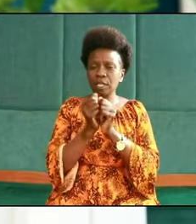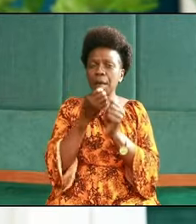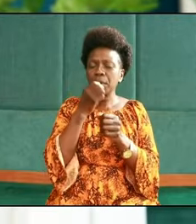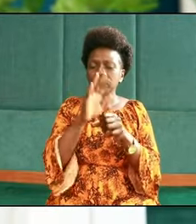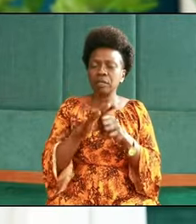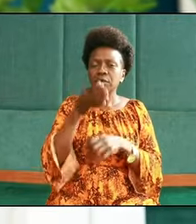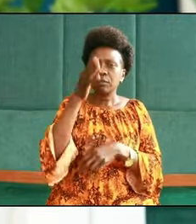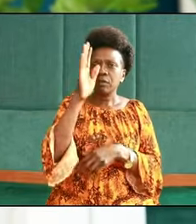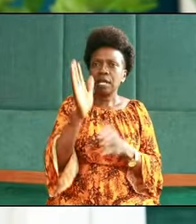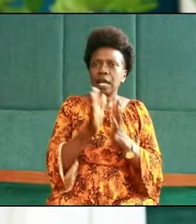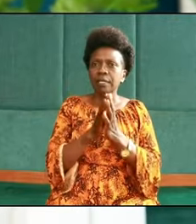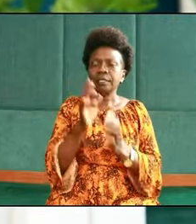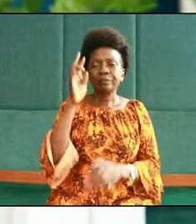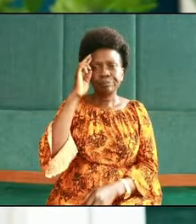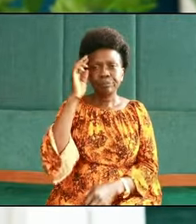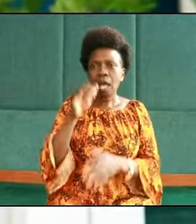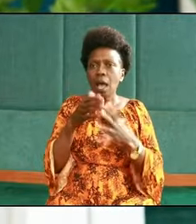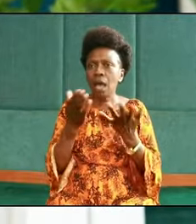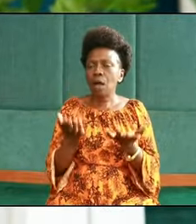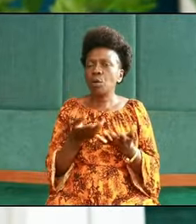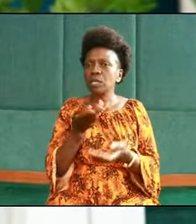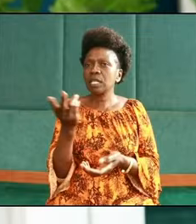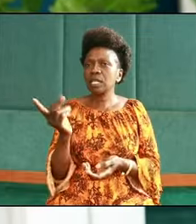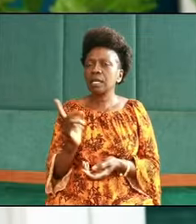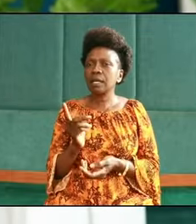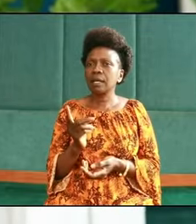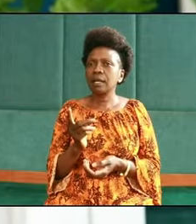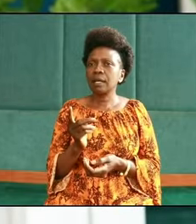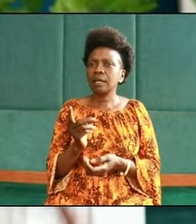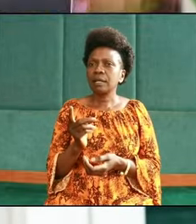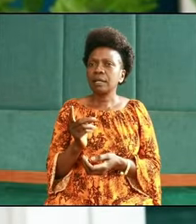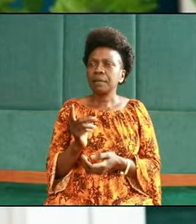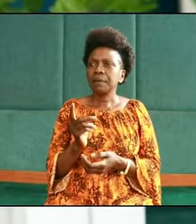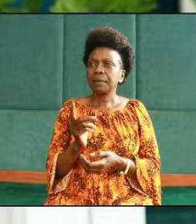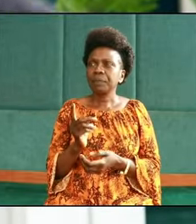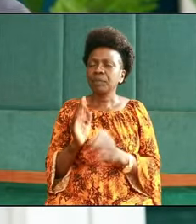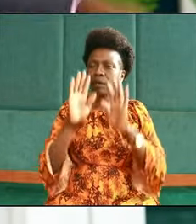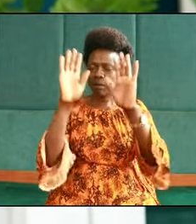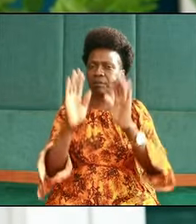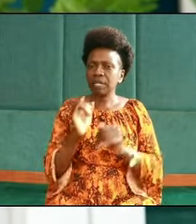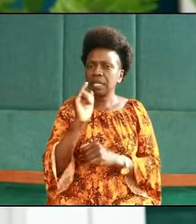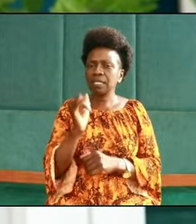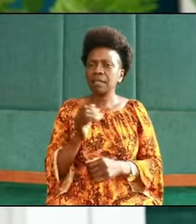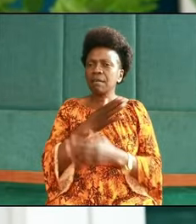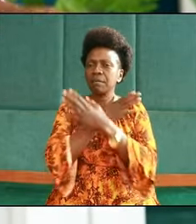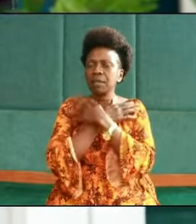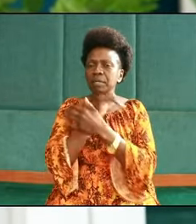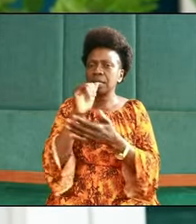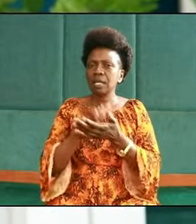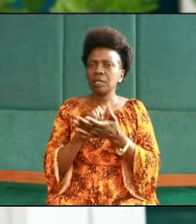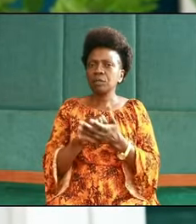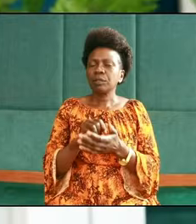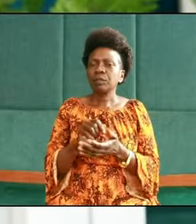promises of God and realize how tender and merciful he is, my friend, that will